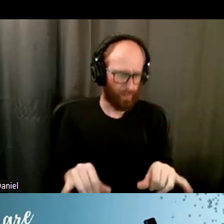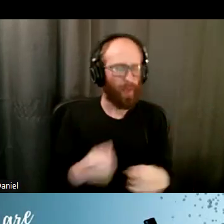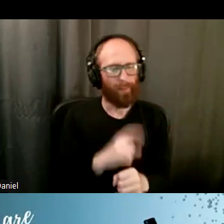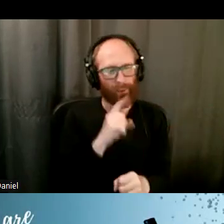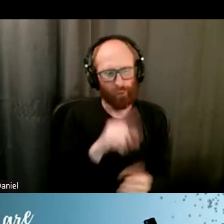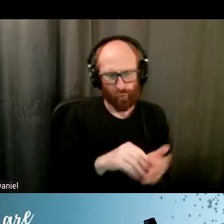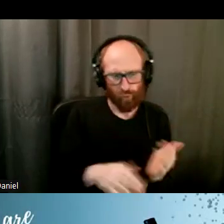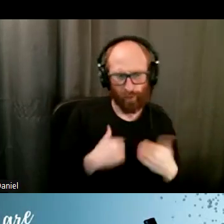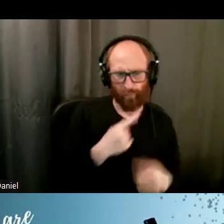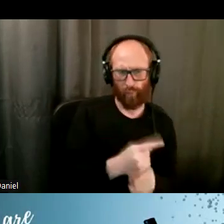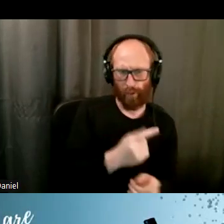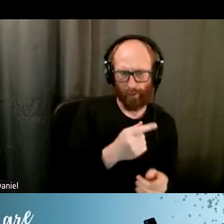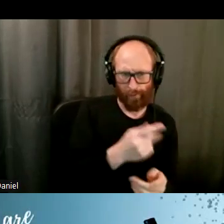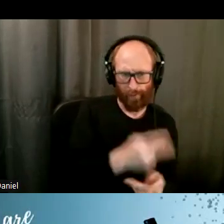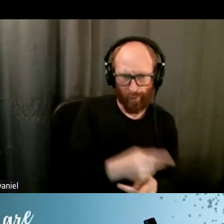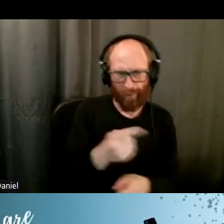right time.